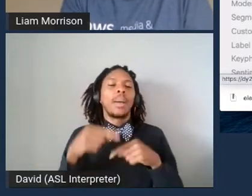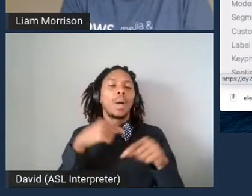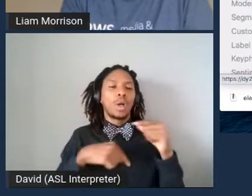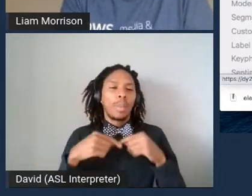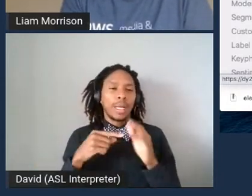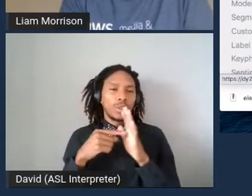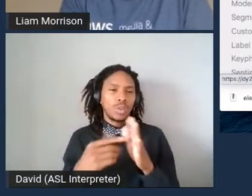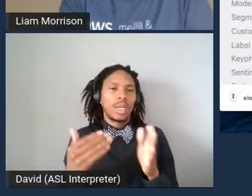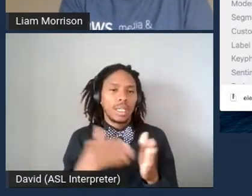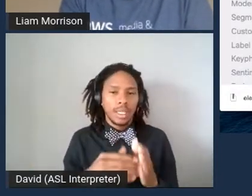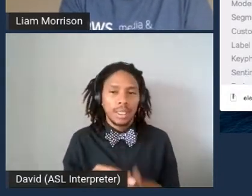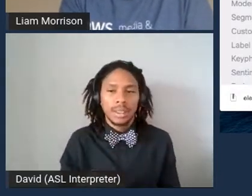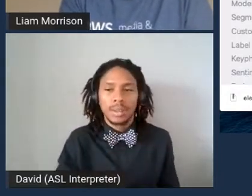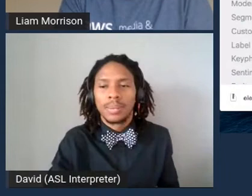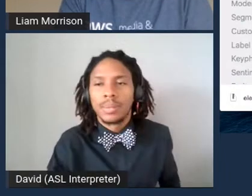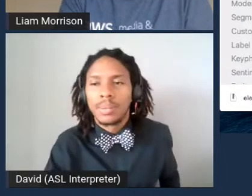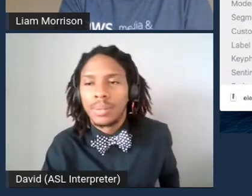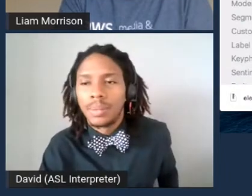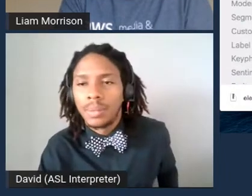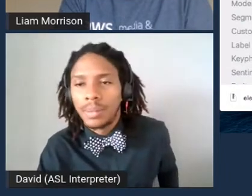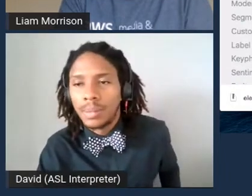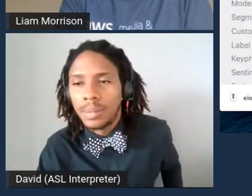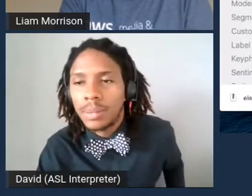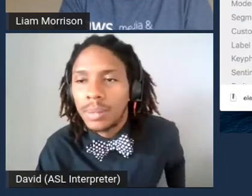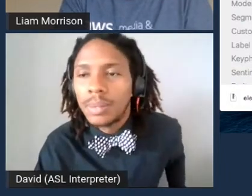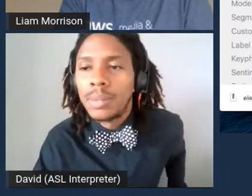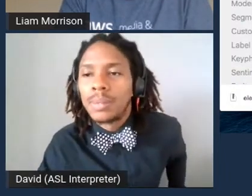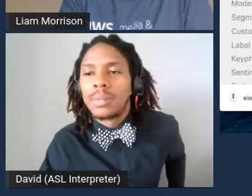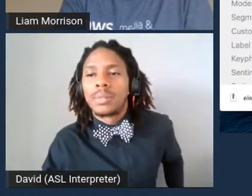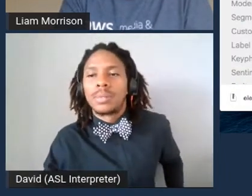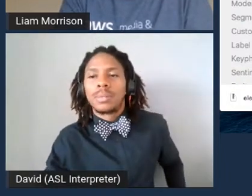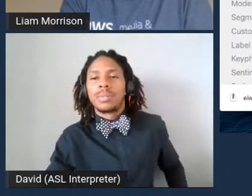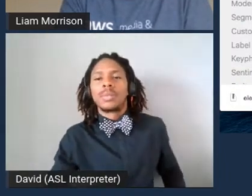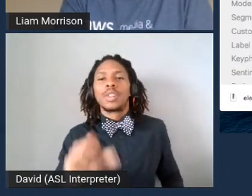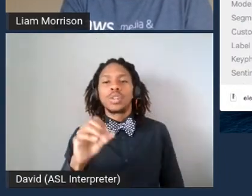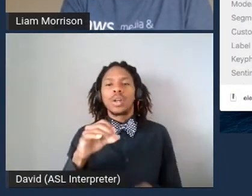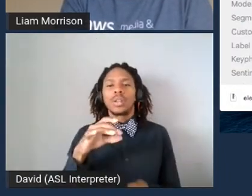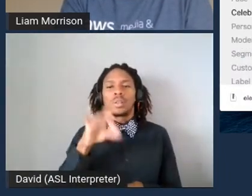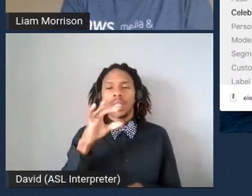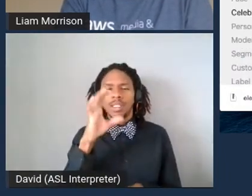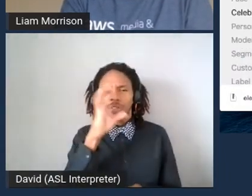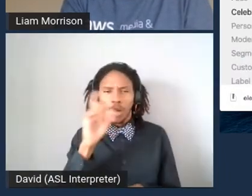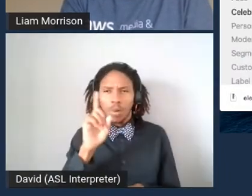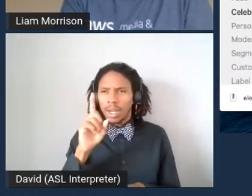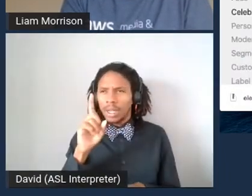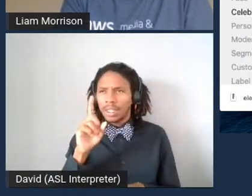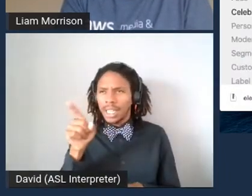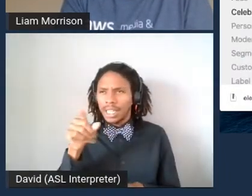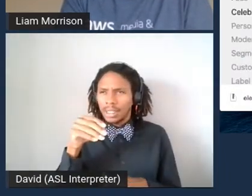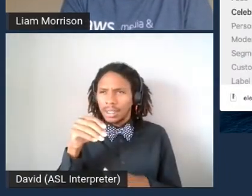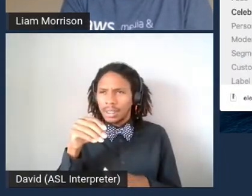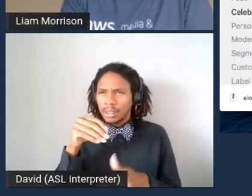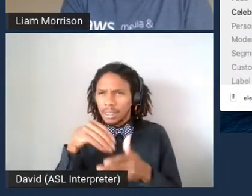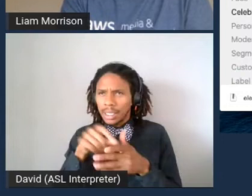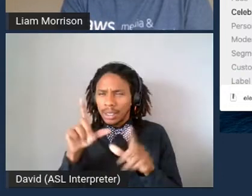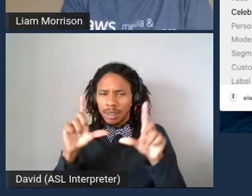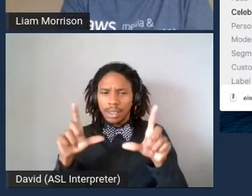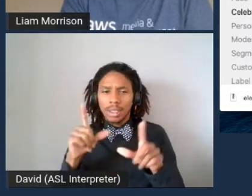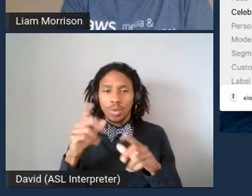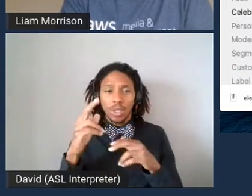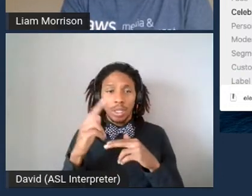again. So let's find where he is in this content. And when you build this